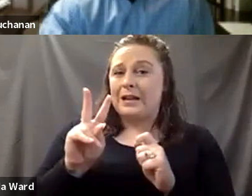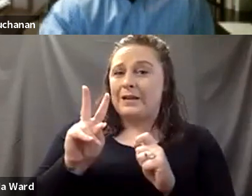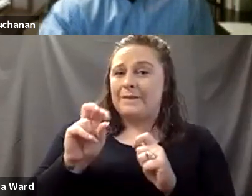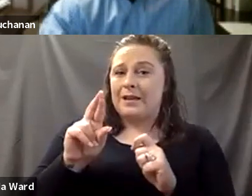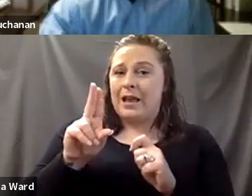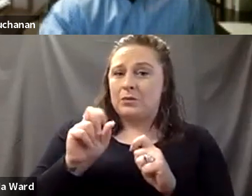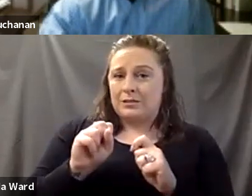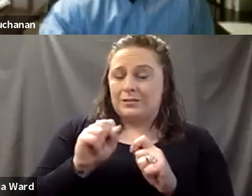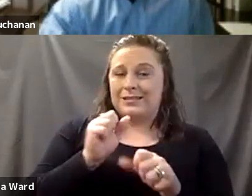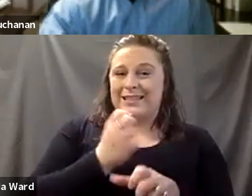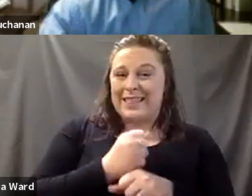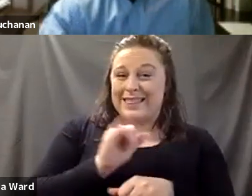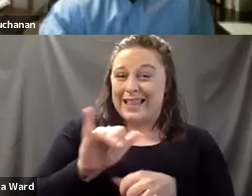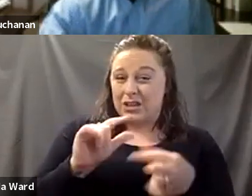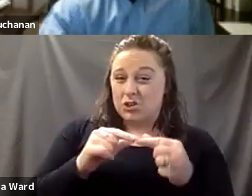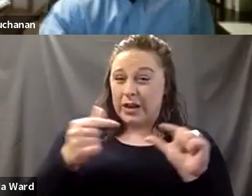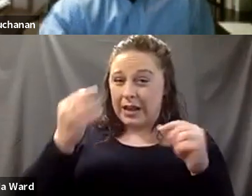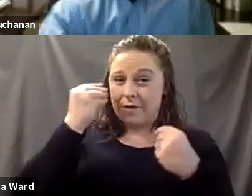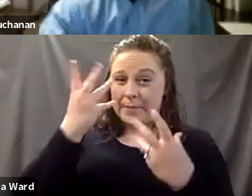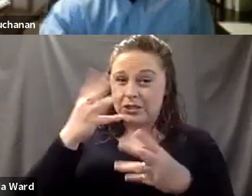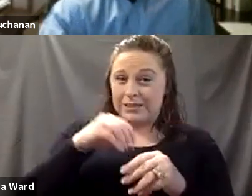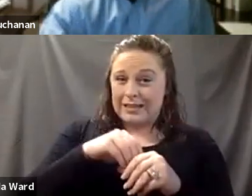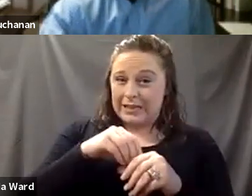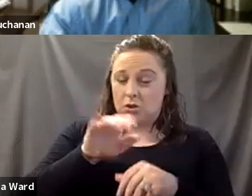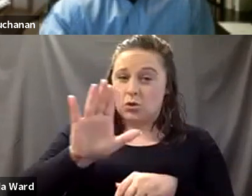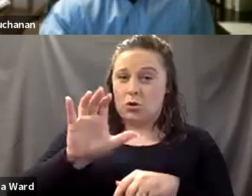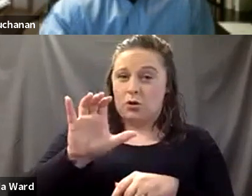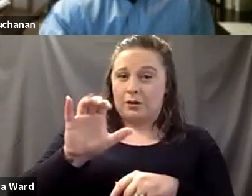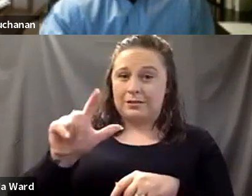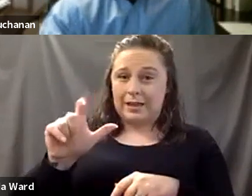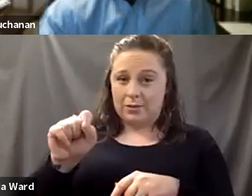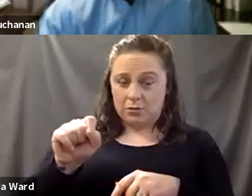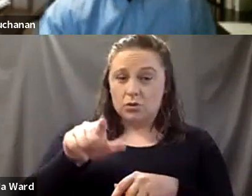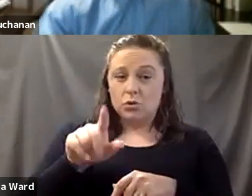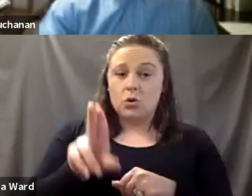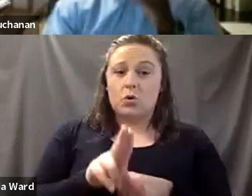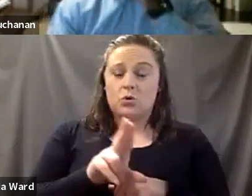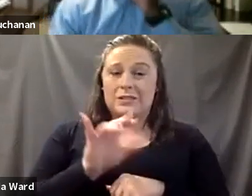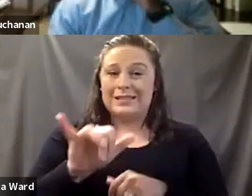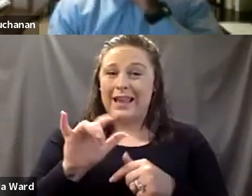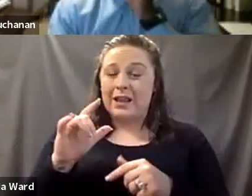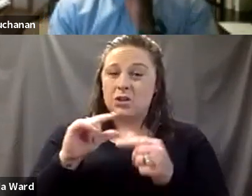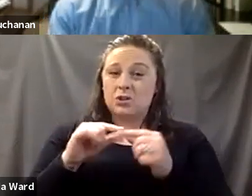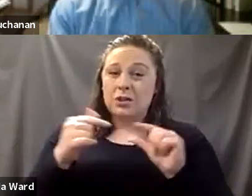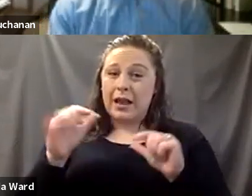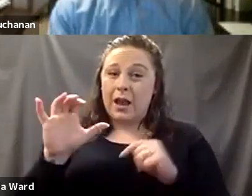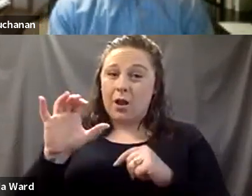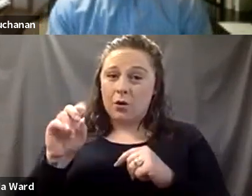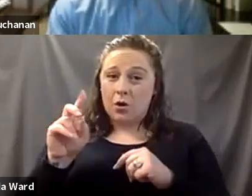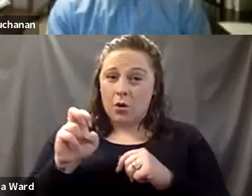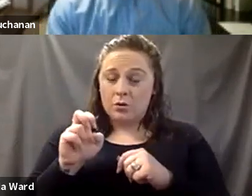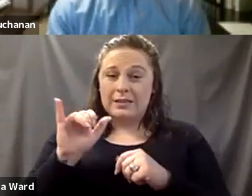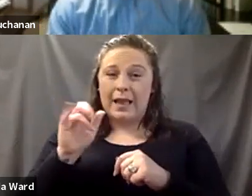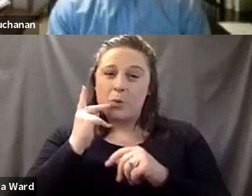that genetic information into your cells. And the same thing happens. You use that genetic code to make the protein, sits on the